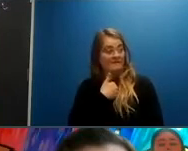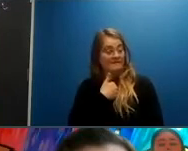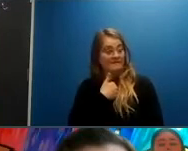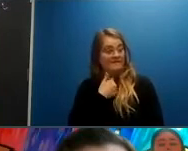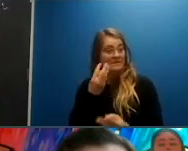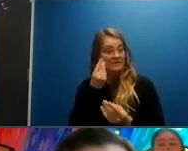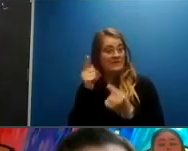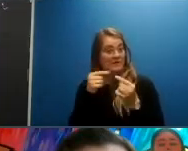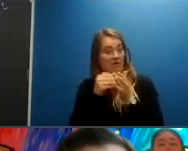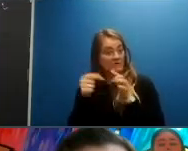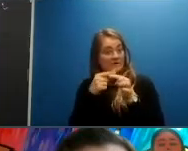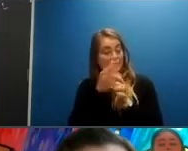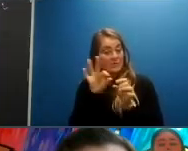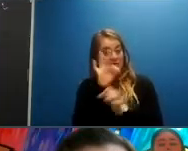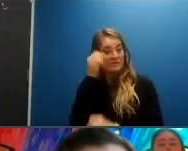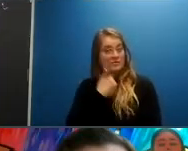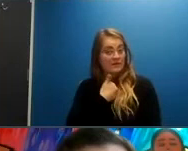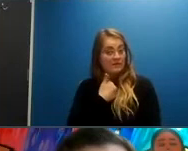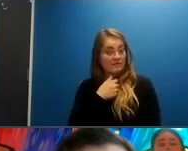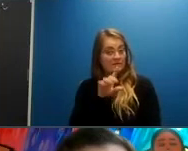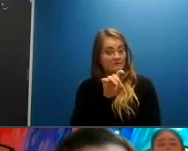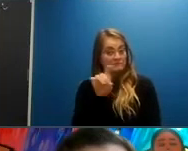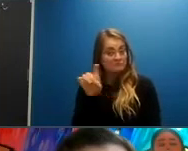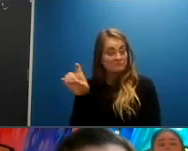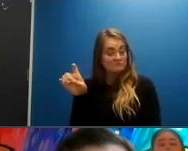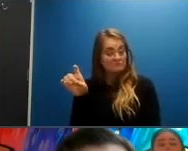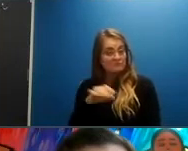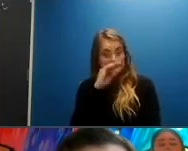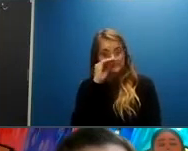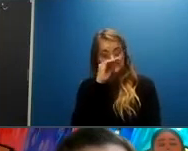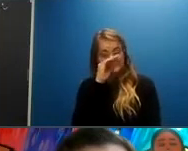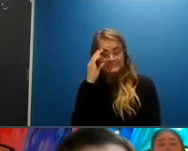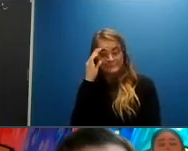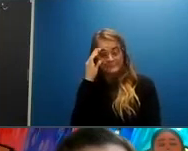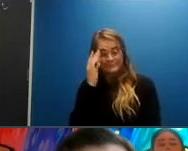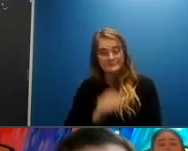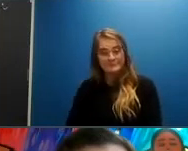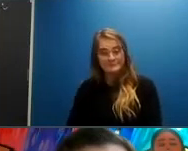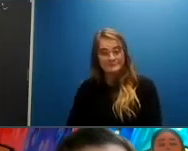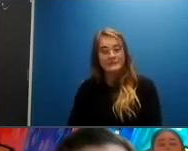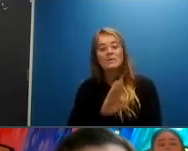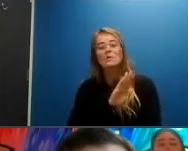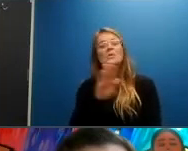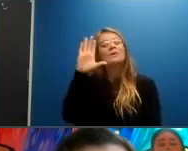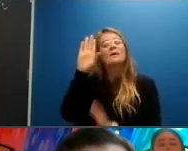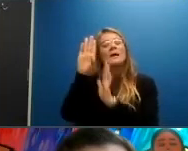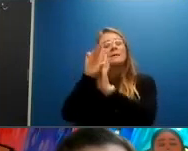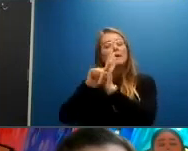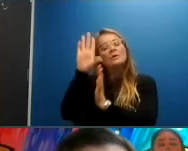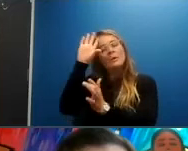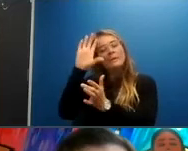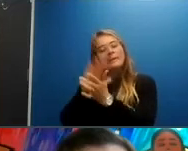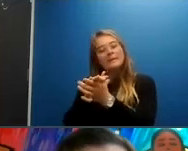that? Do we think about our spiritual self? From whatever beliefs that you have, do